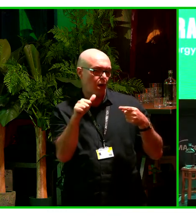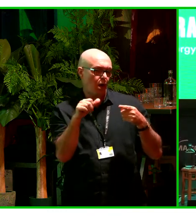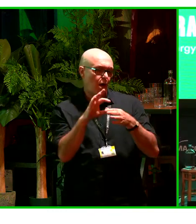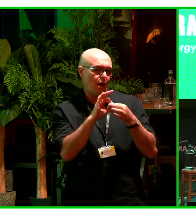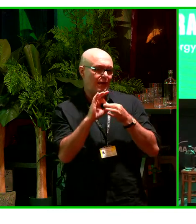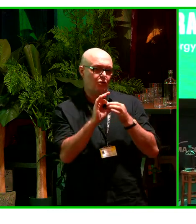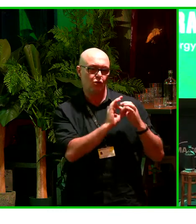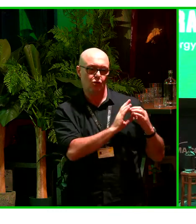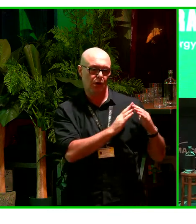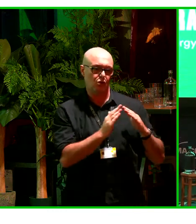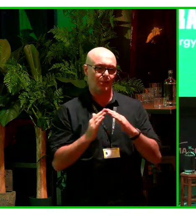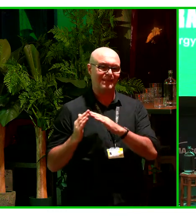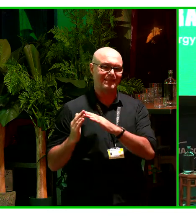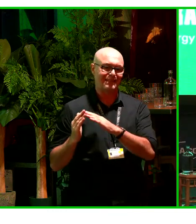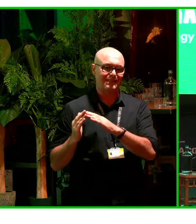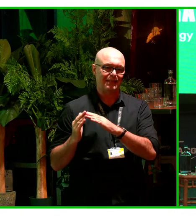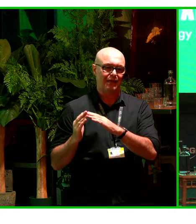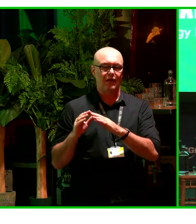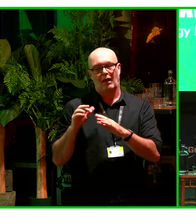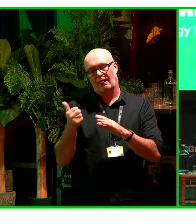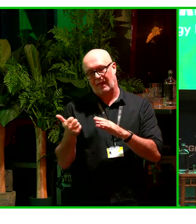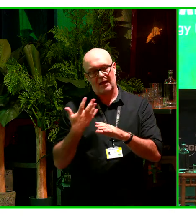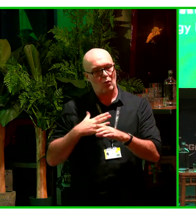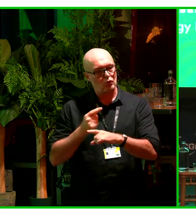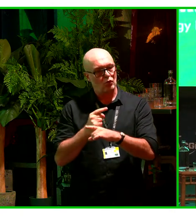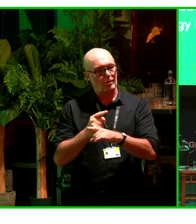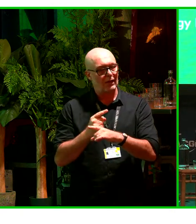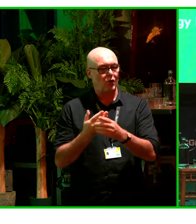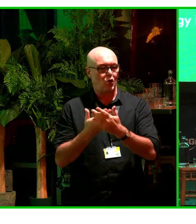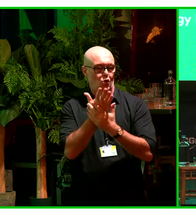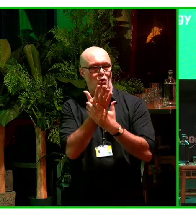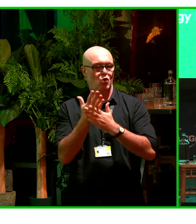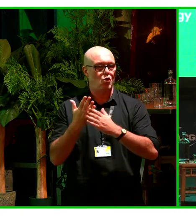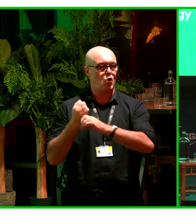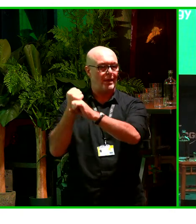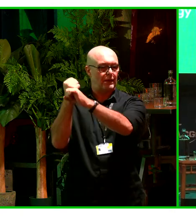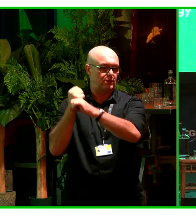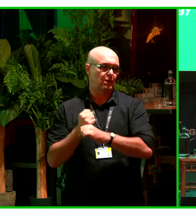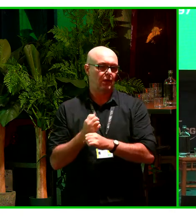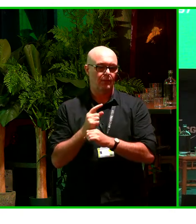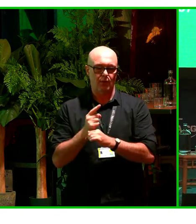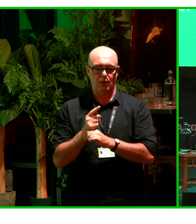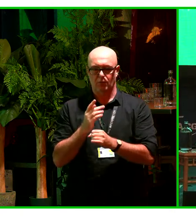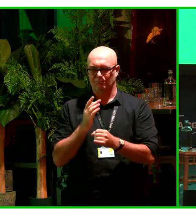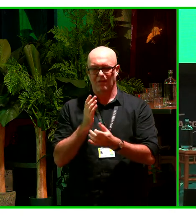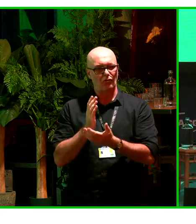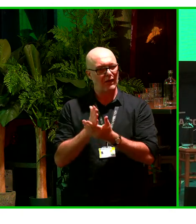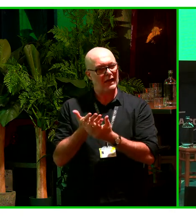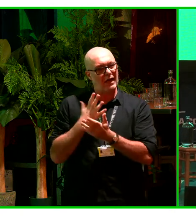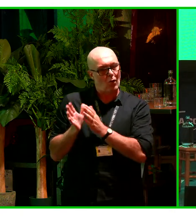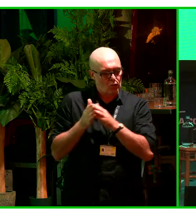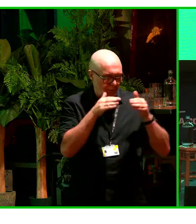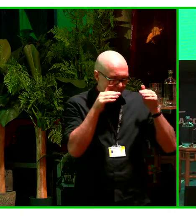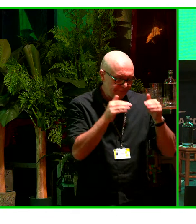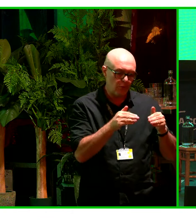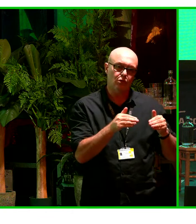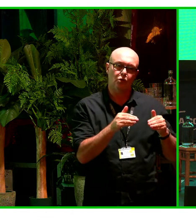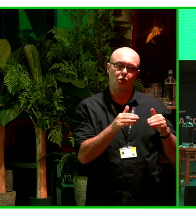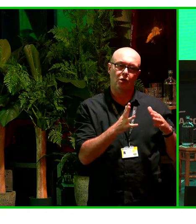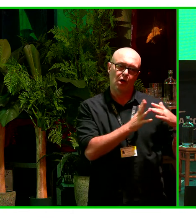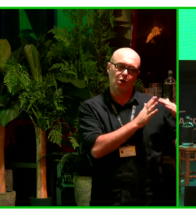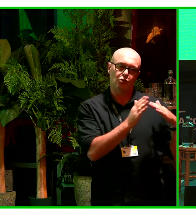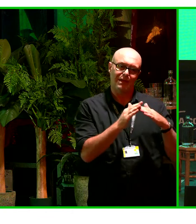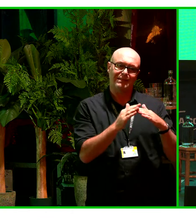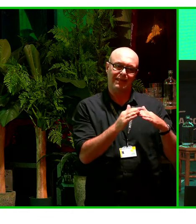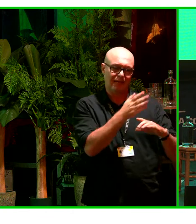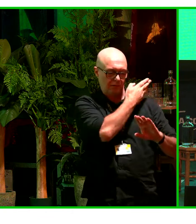to domestic. And then talk a bit about new build, but really focus on existing domestic properties, because that's really where the